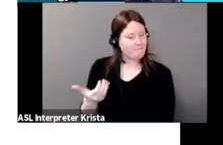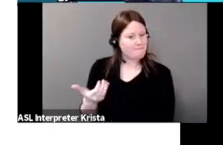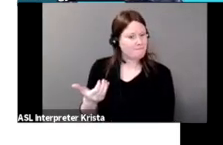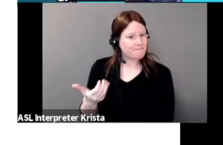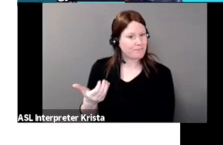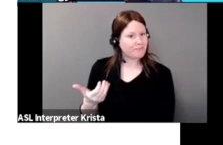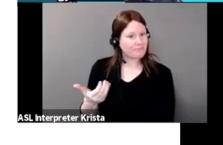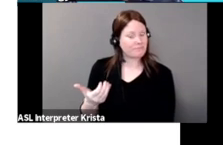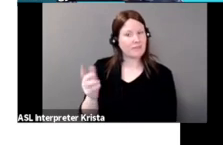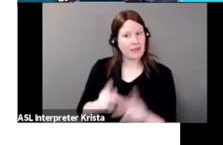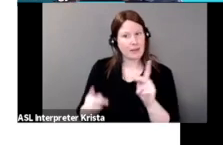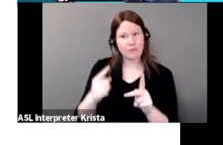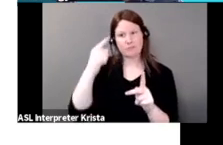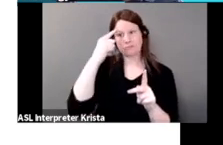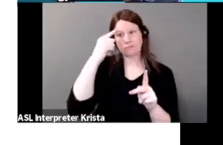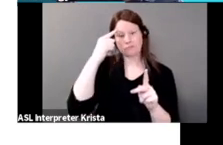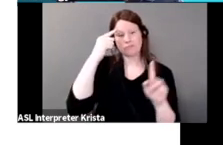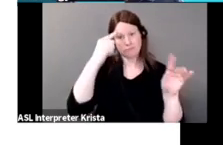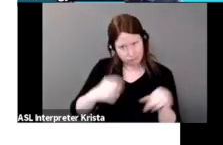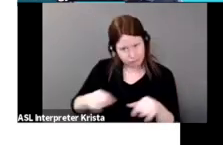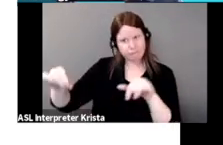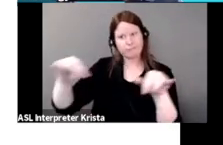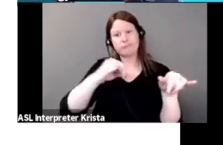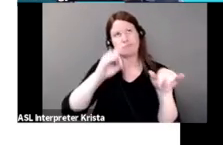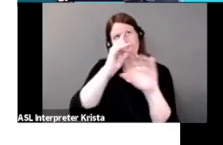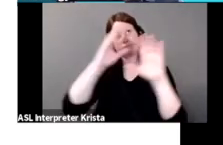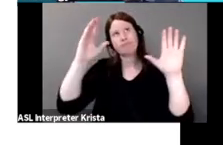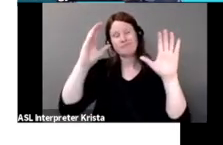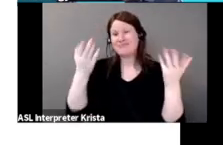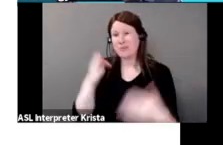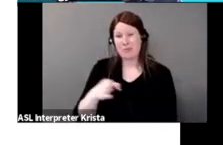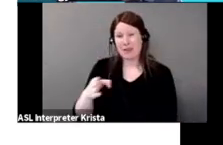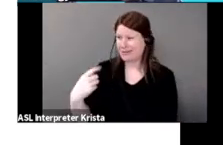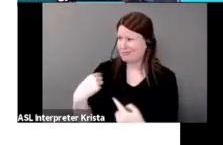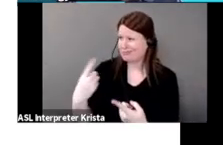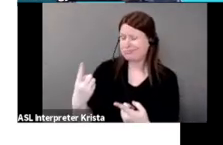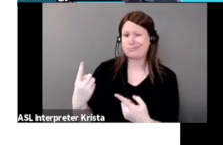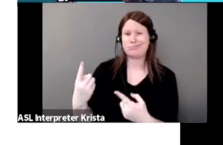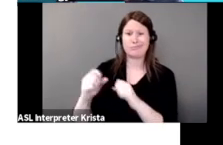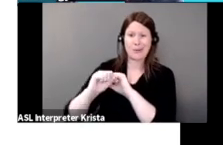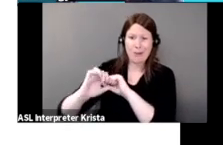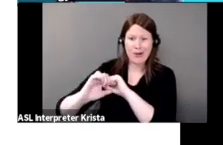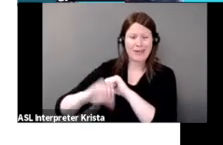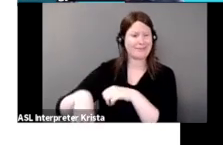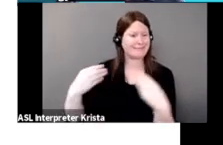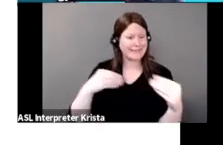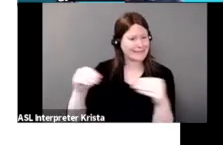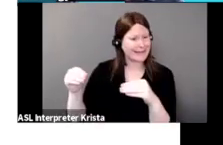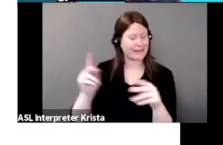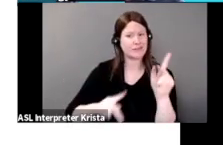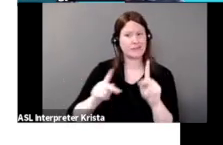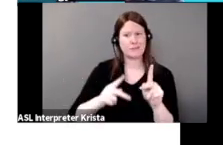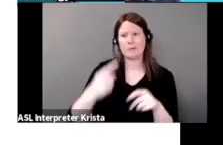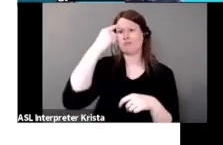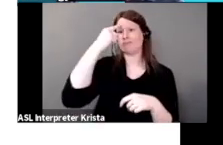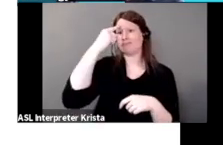mind share that BlackBerry has built through their marketing and through their sales and through